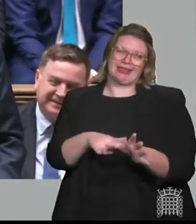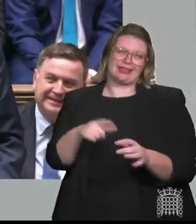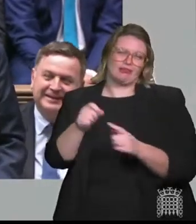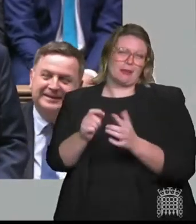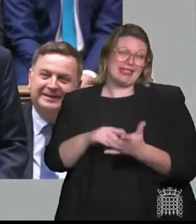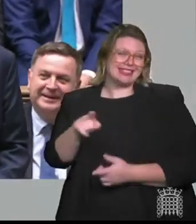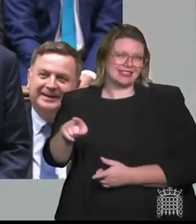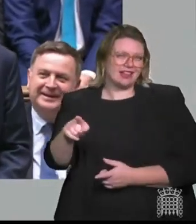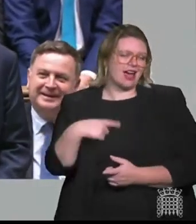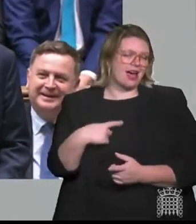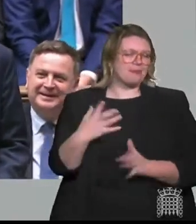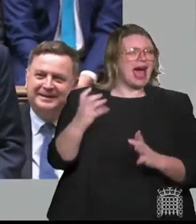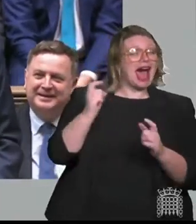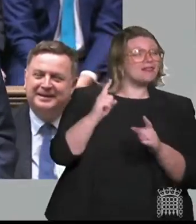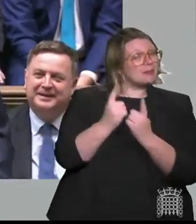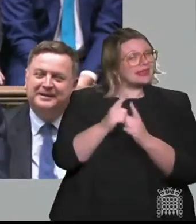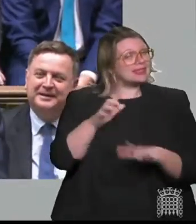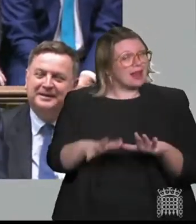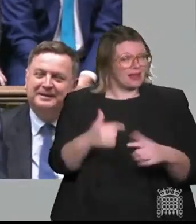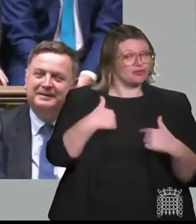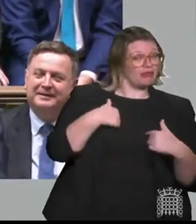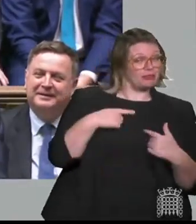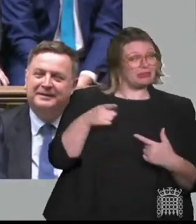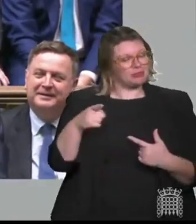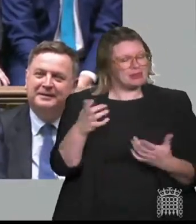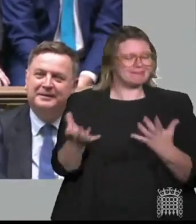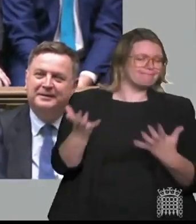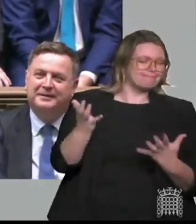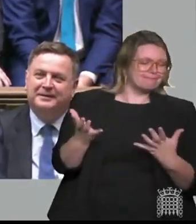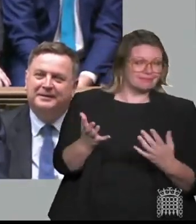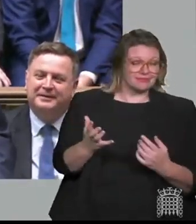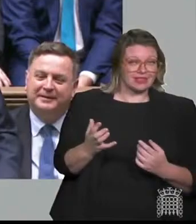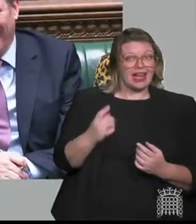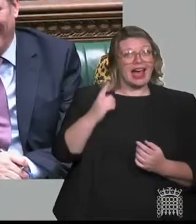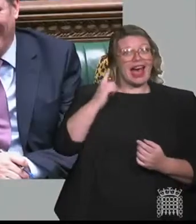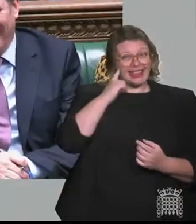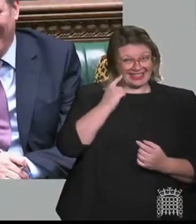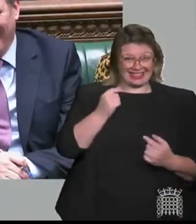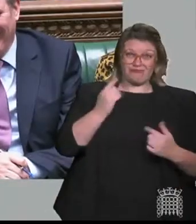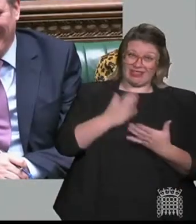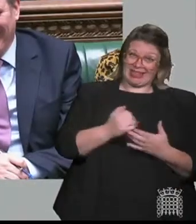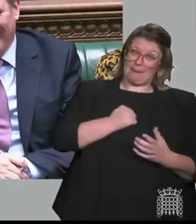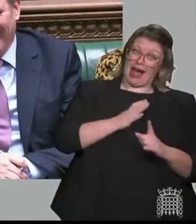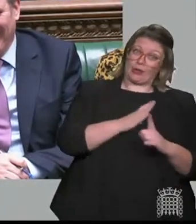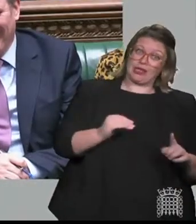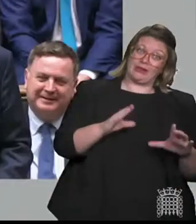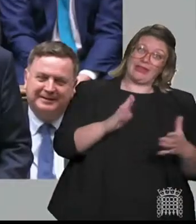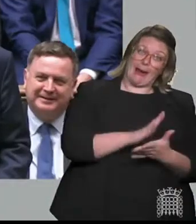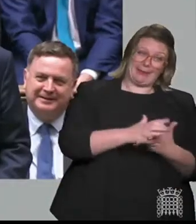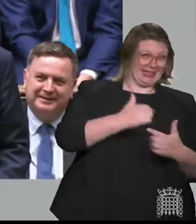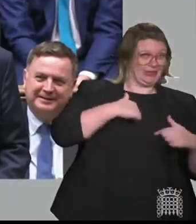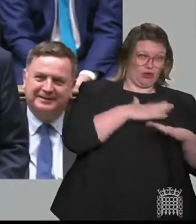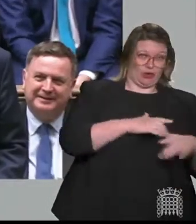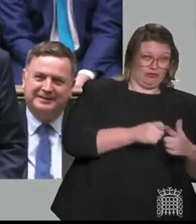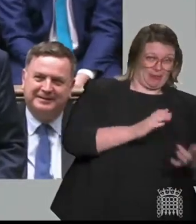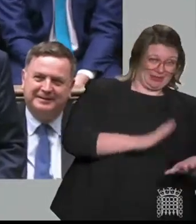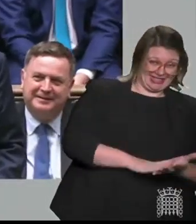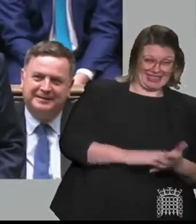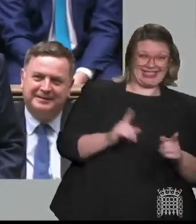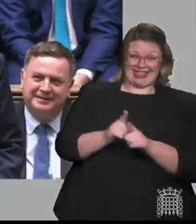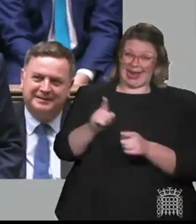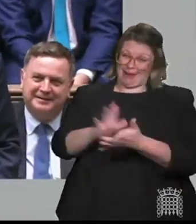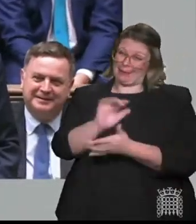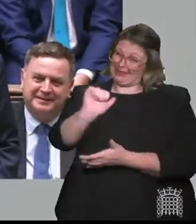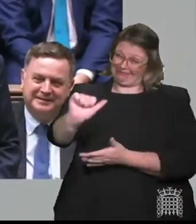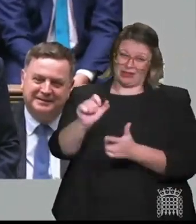In fairness, his party and mine are probably equally relieved we failed. But whereas this Jeremy is growing